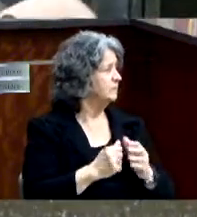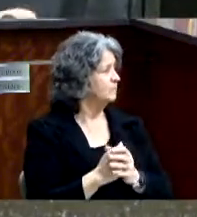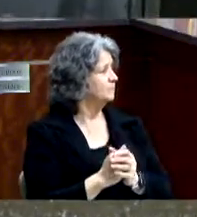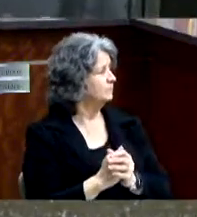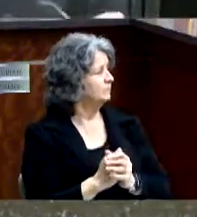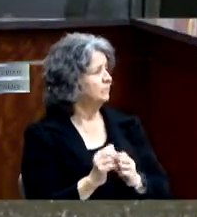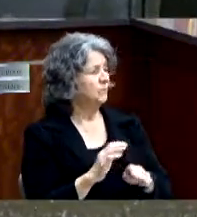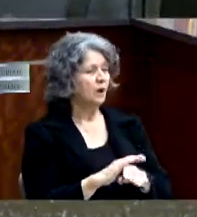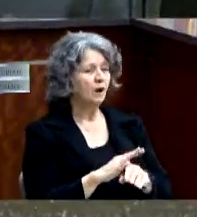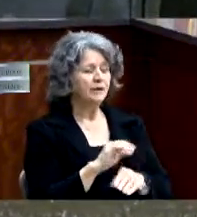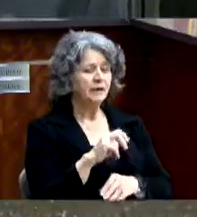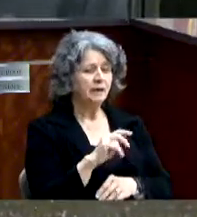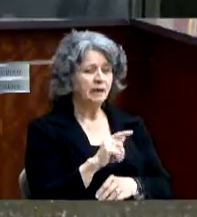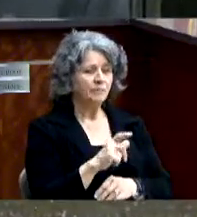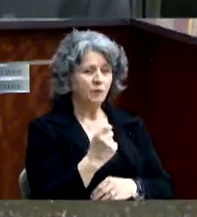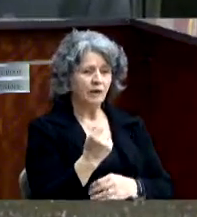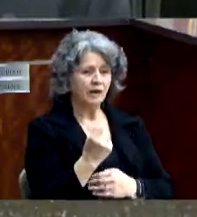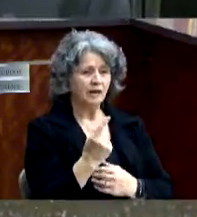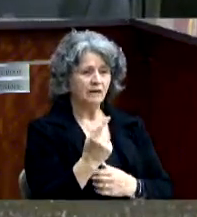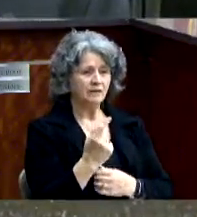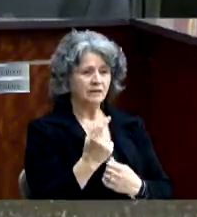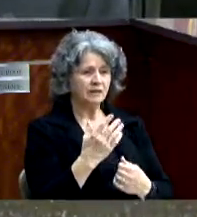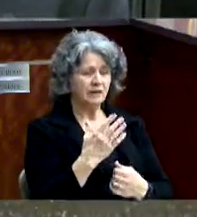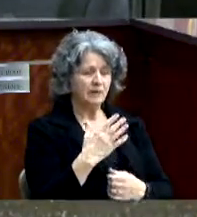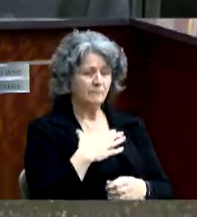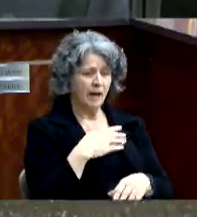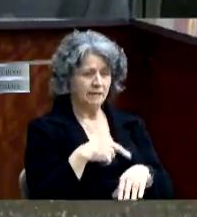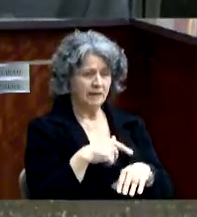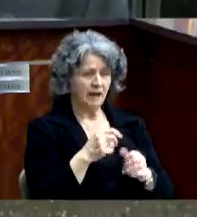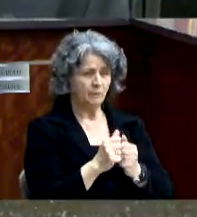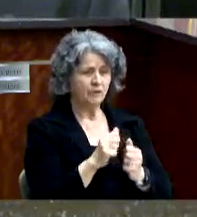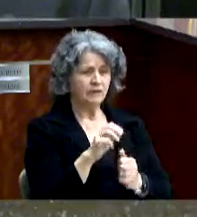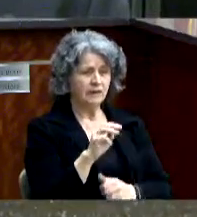On April the 11th, my time with the mayor, I will have